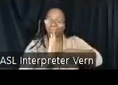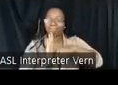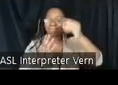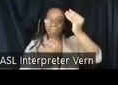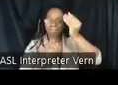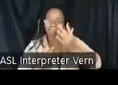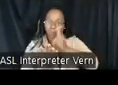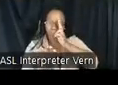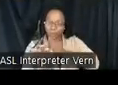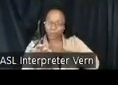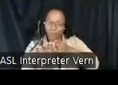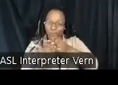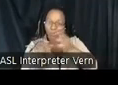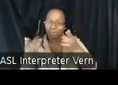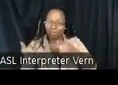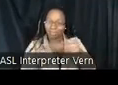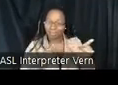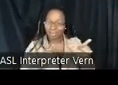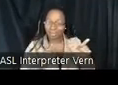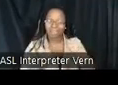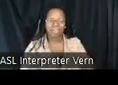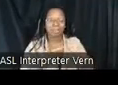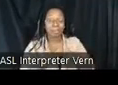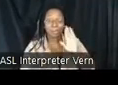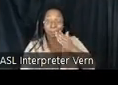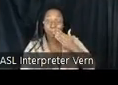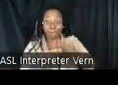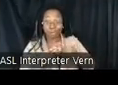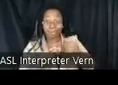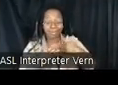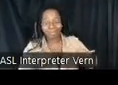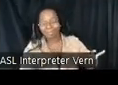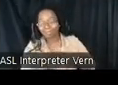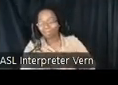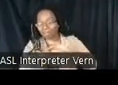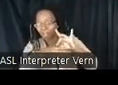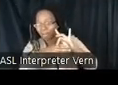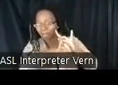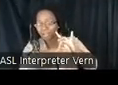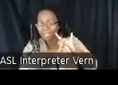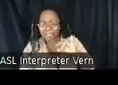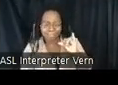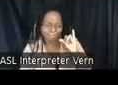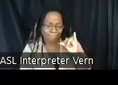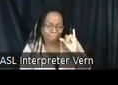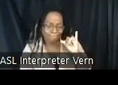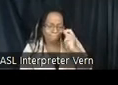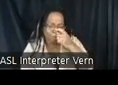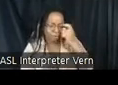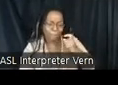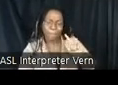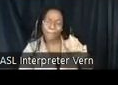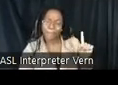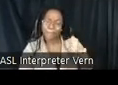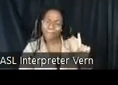of what happened. And it's helpful then to have that whole context of where does all this trauma come from? Because when we start to